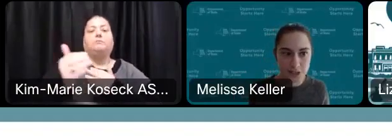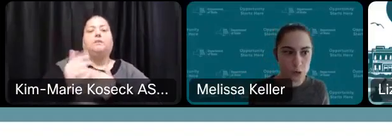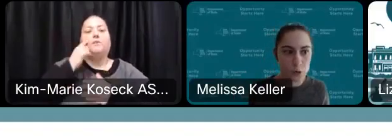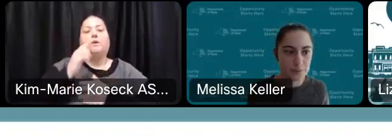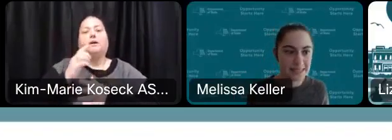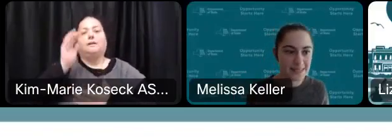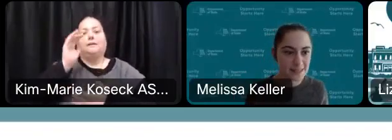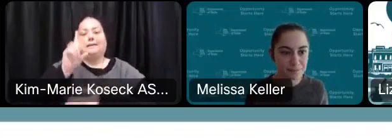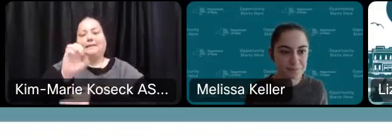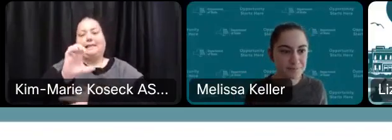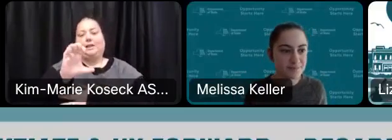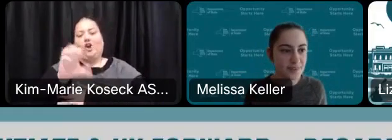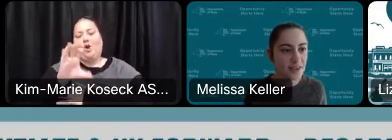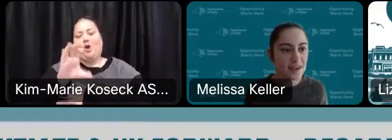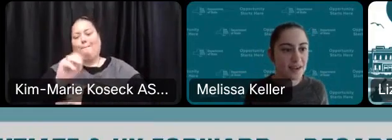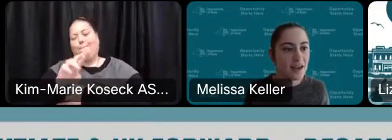decarbonization requirements.